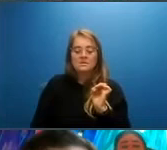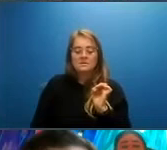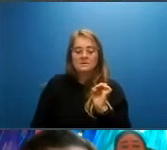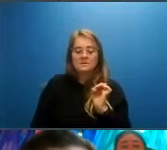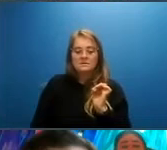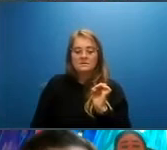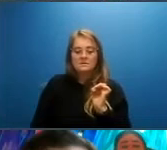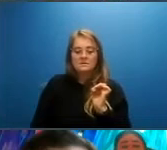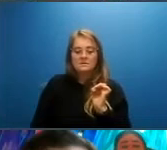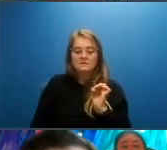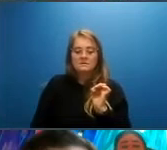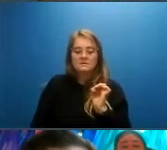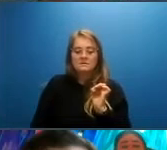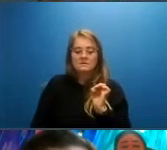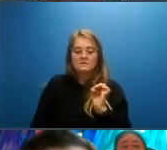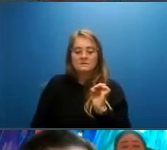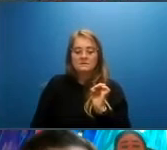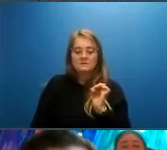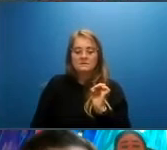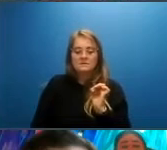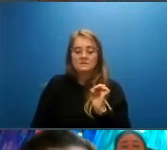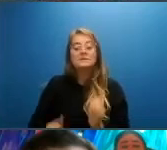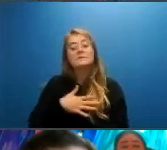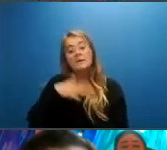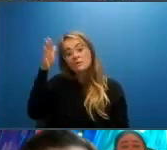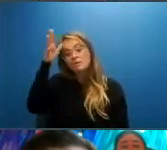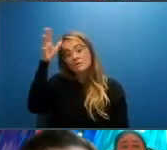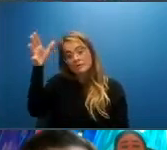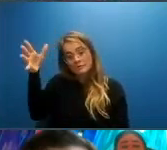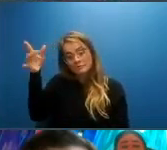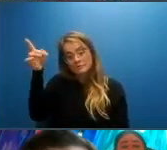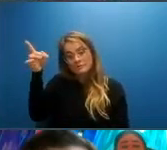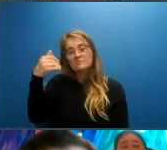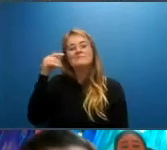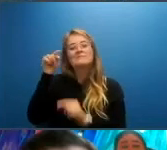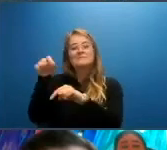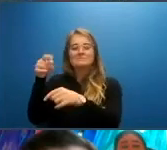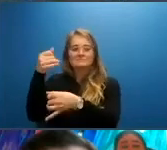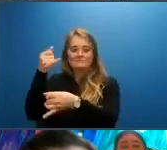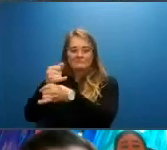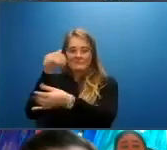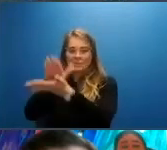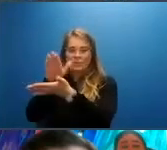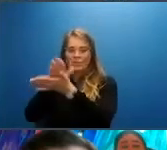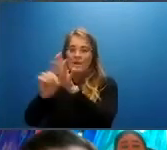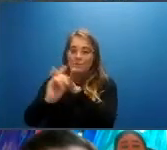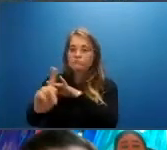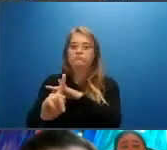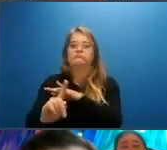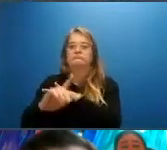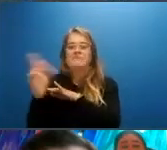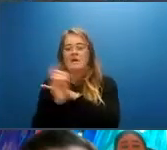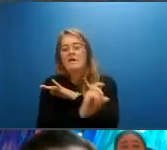is my grandfather. He went to residential school and ran away from there, and his